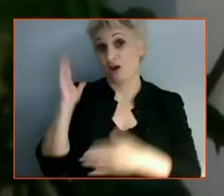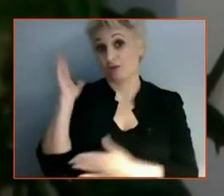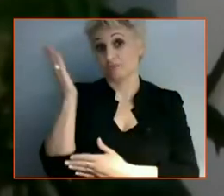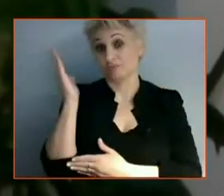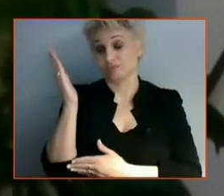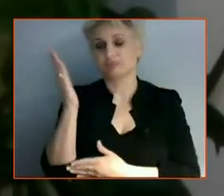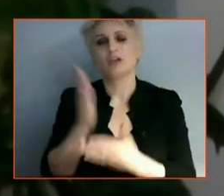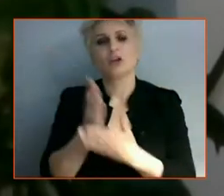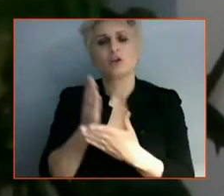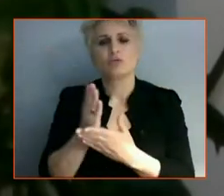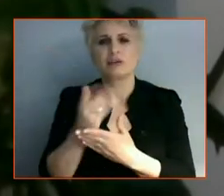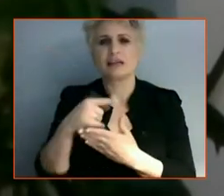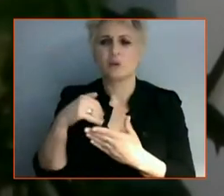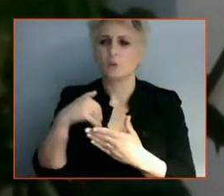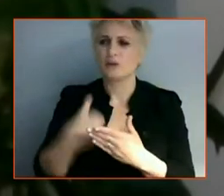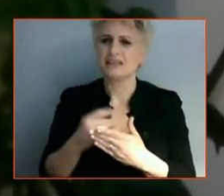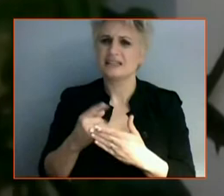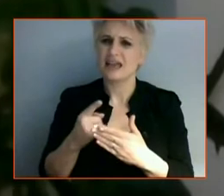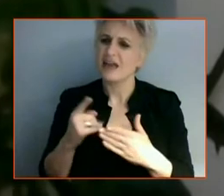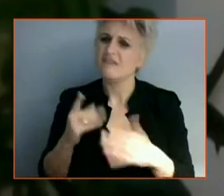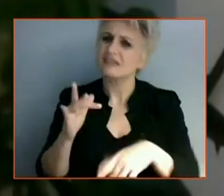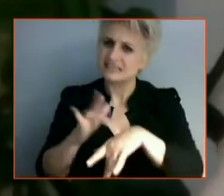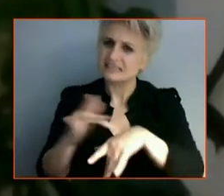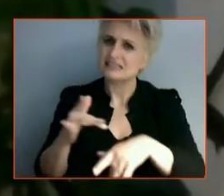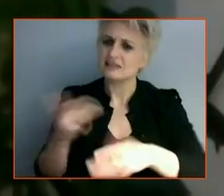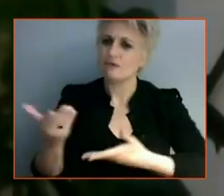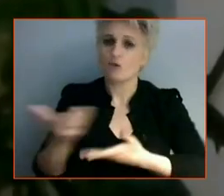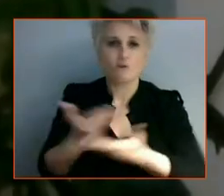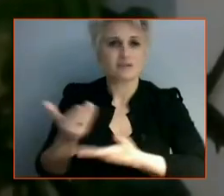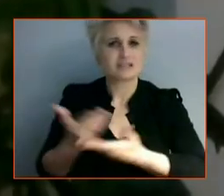and sometimes quite controversial discussions about